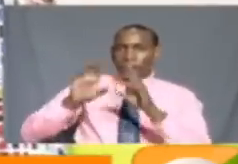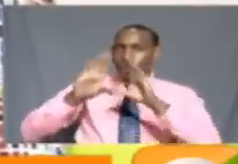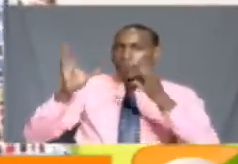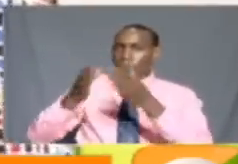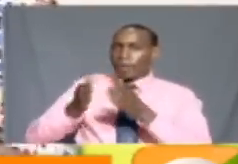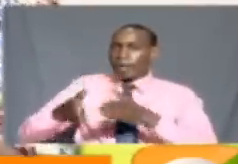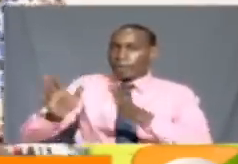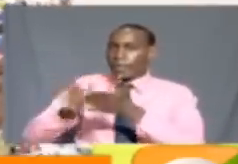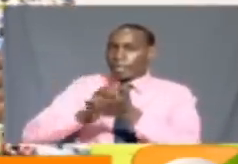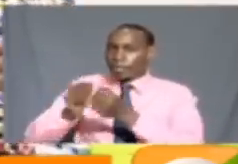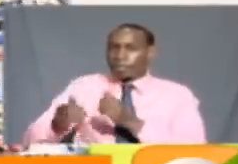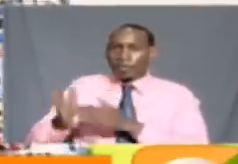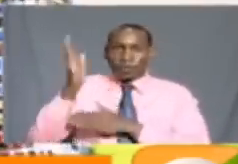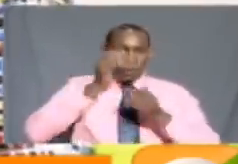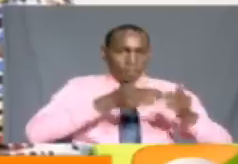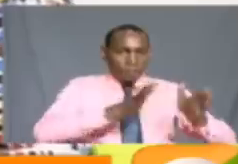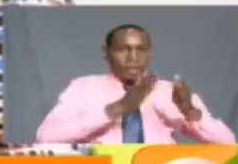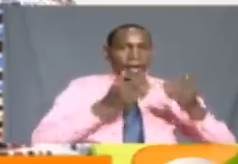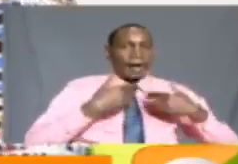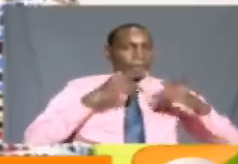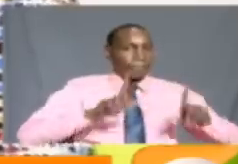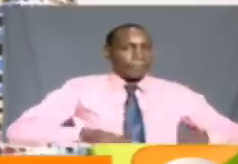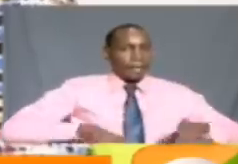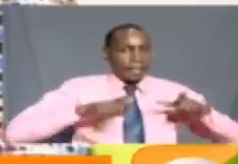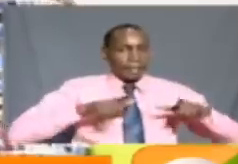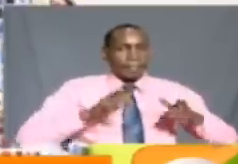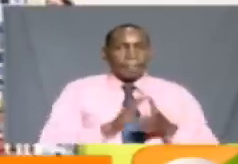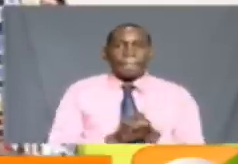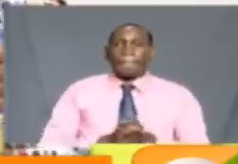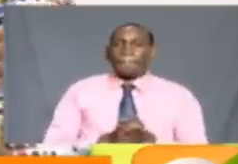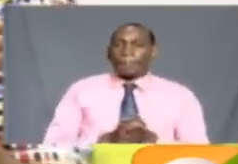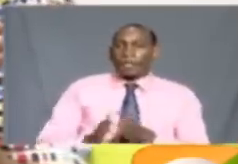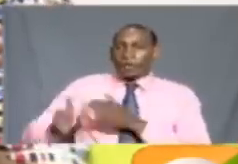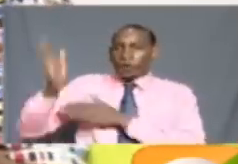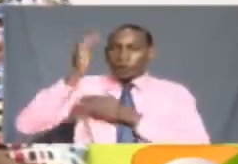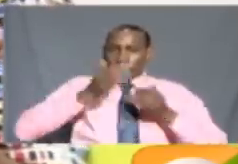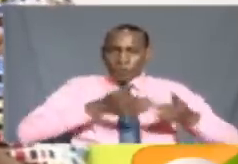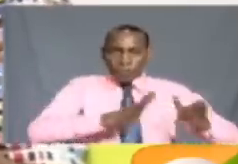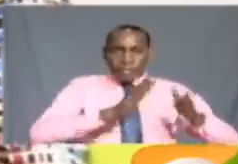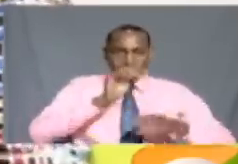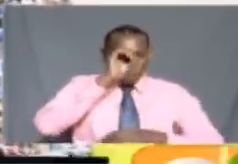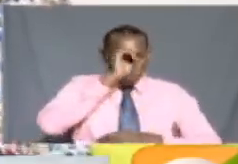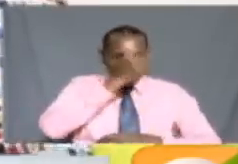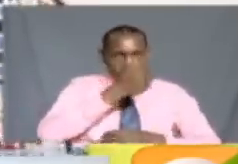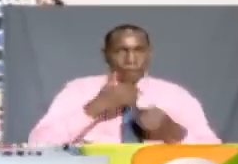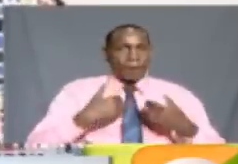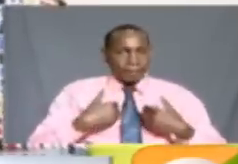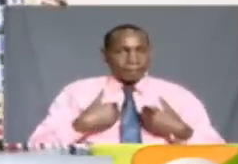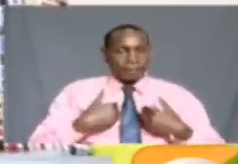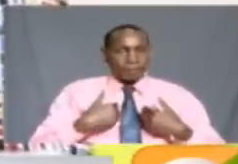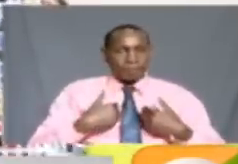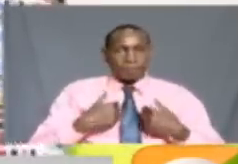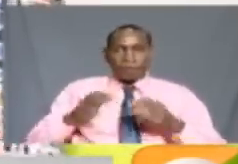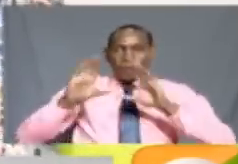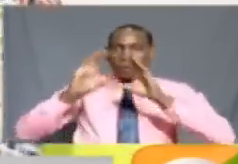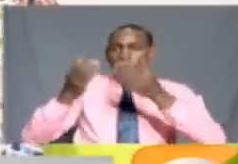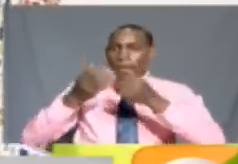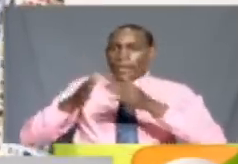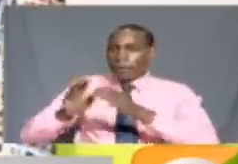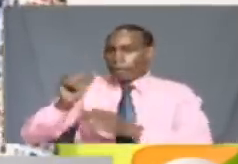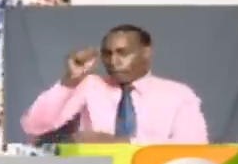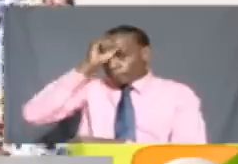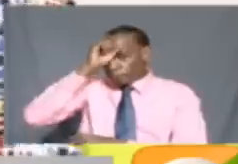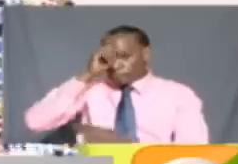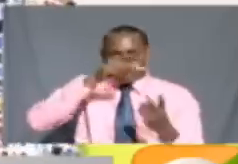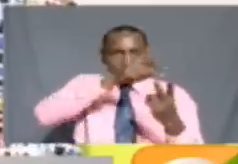destruction. If you use God's way, it leads to life. And so God's way is wisdom. The world's way is foolishness. And so we give them the